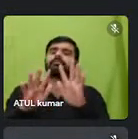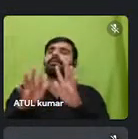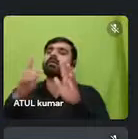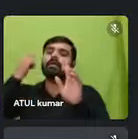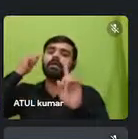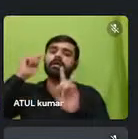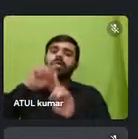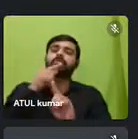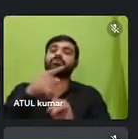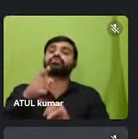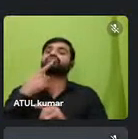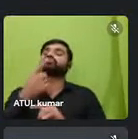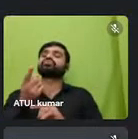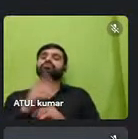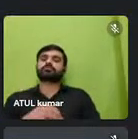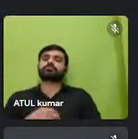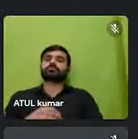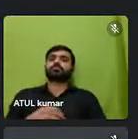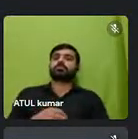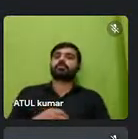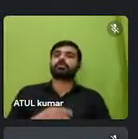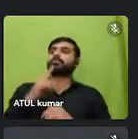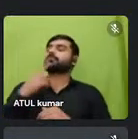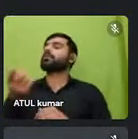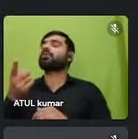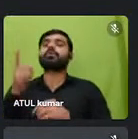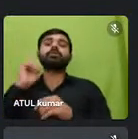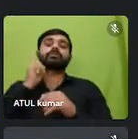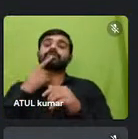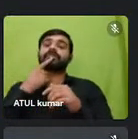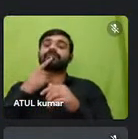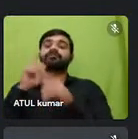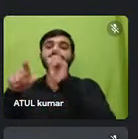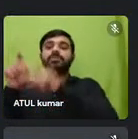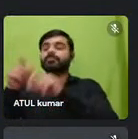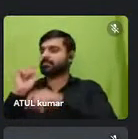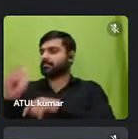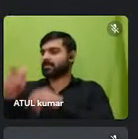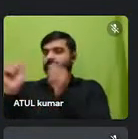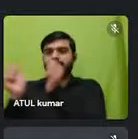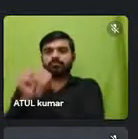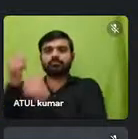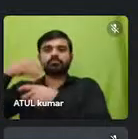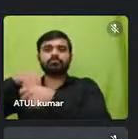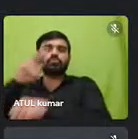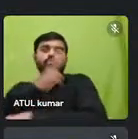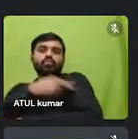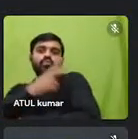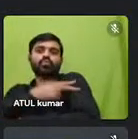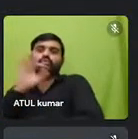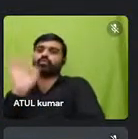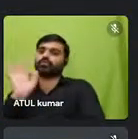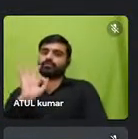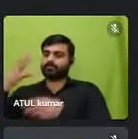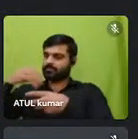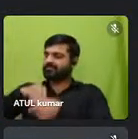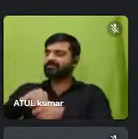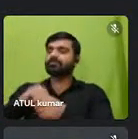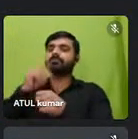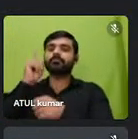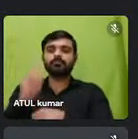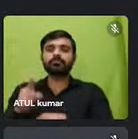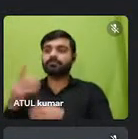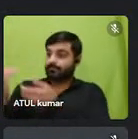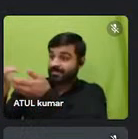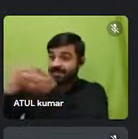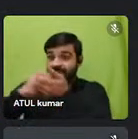consider. So they should be paying deaf people who work with them, not getting volunteers, and being